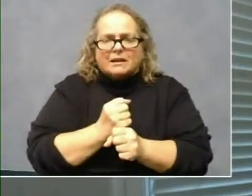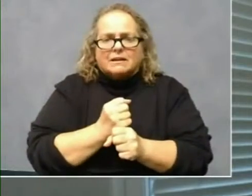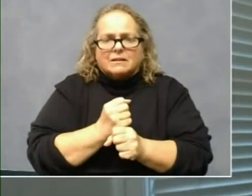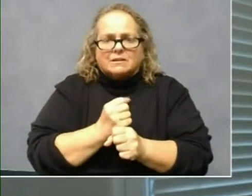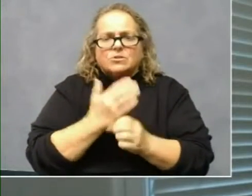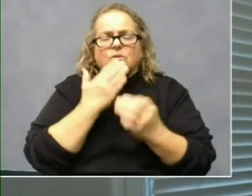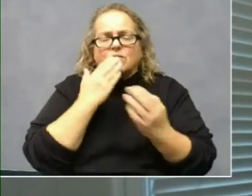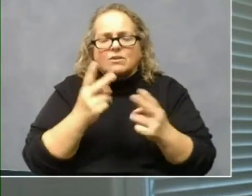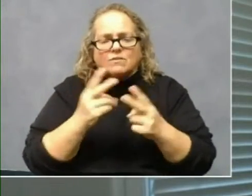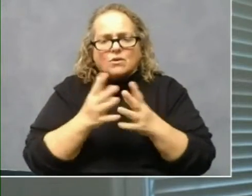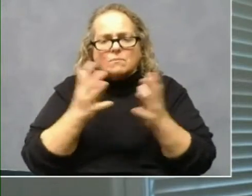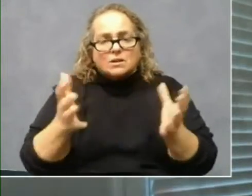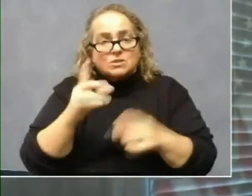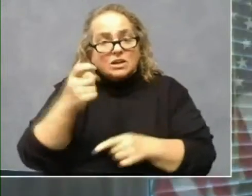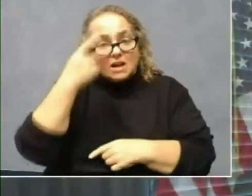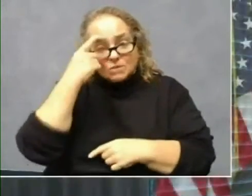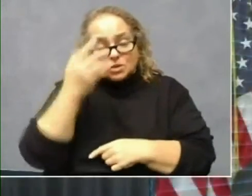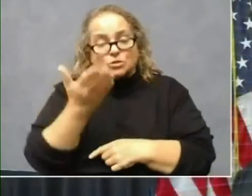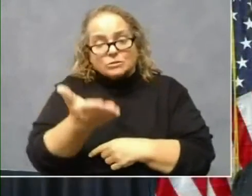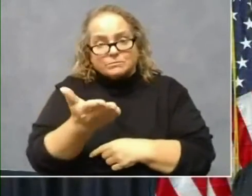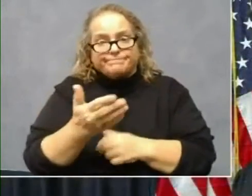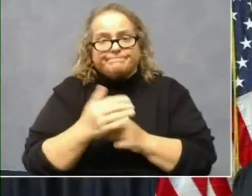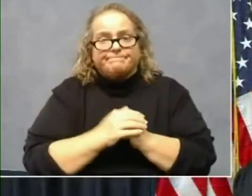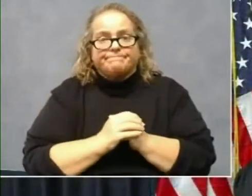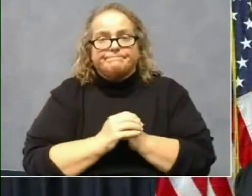And Governor, back to you.